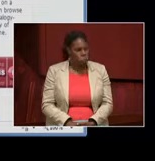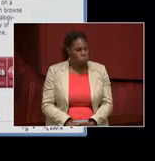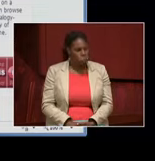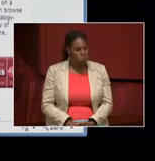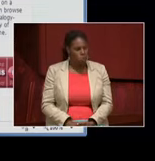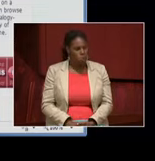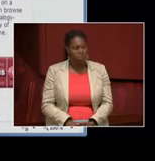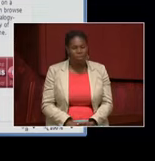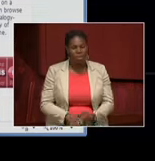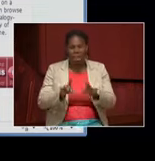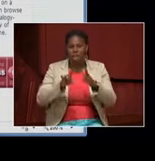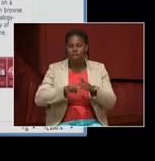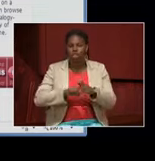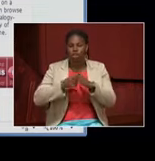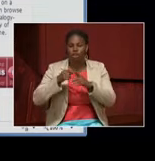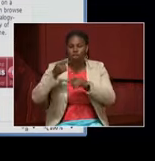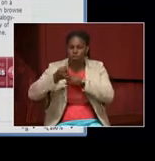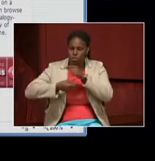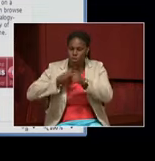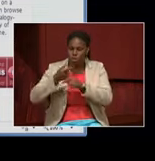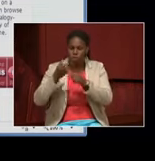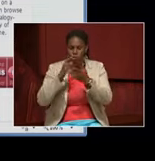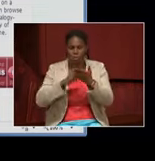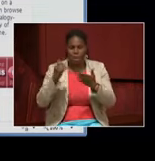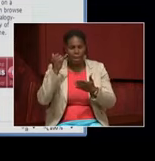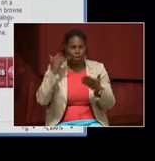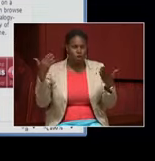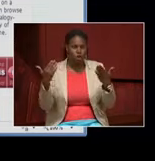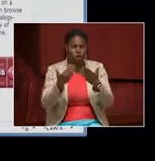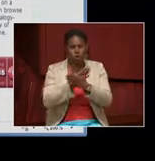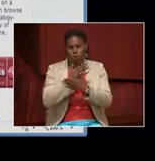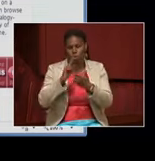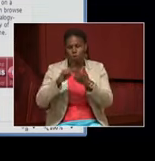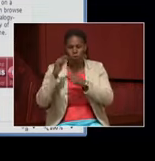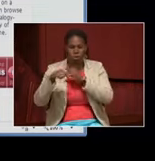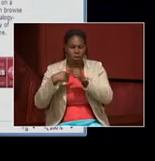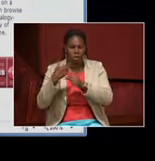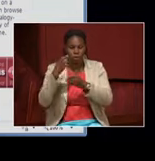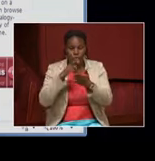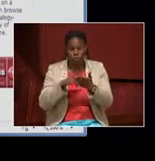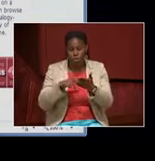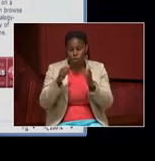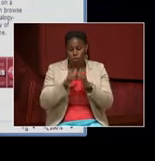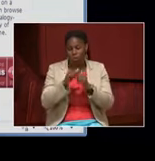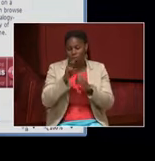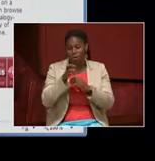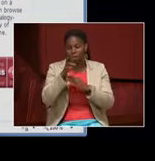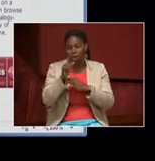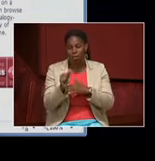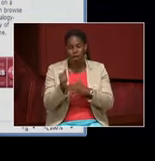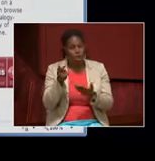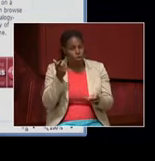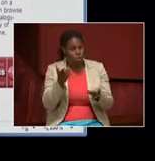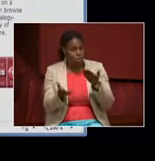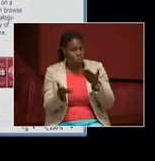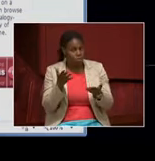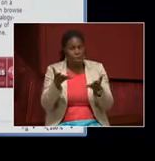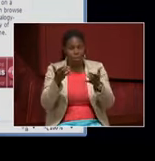Start your genealogy research. If you're brand new to genealogy research with NARA, you may want